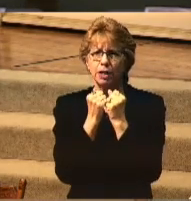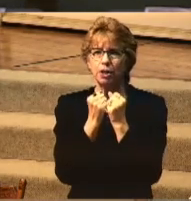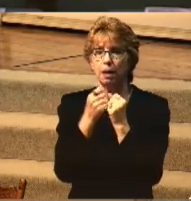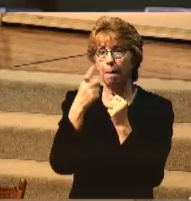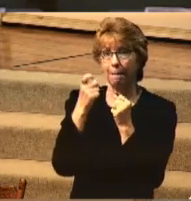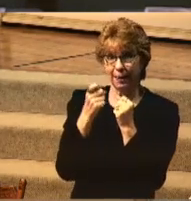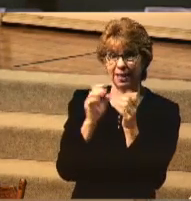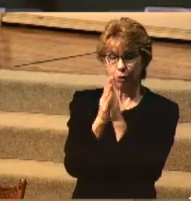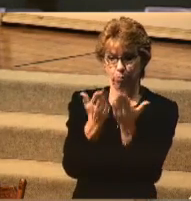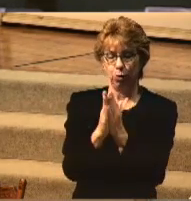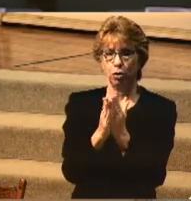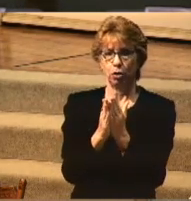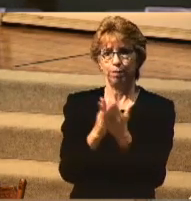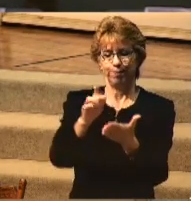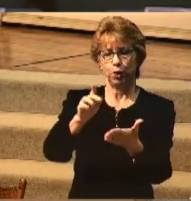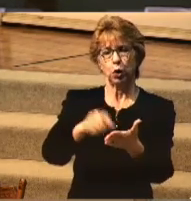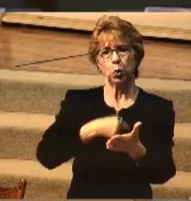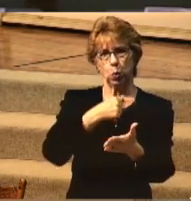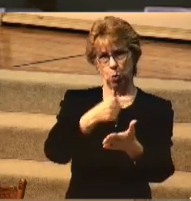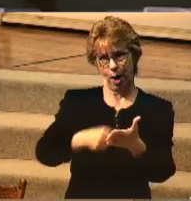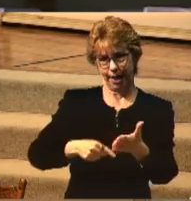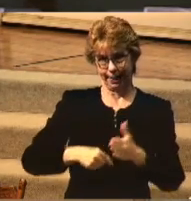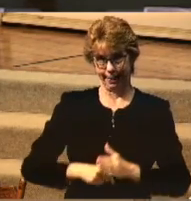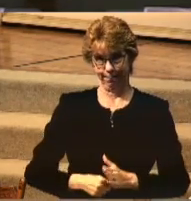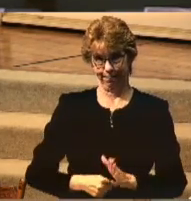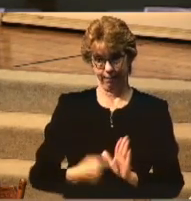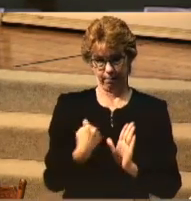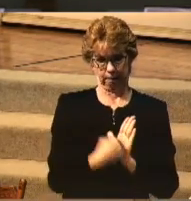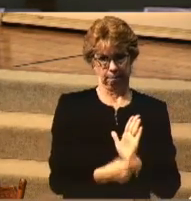correcting. You know, I look into the Word